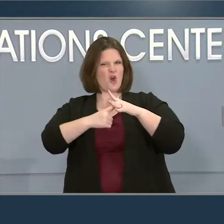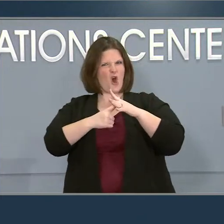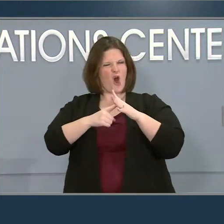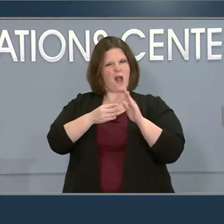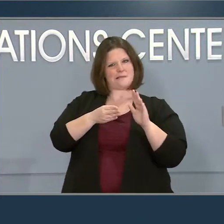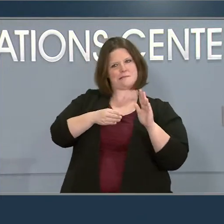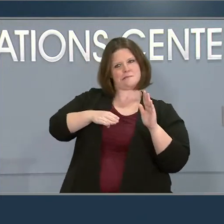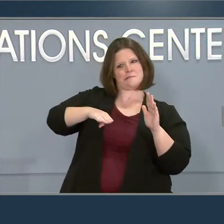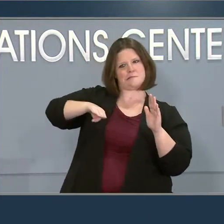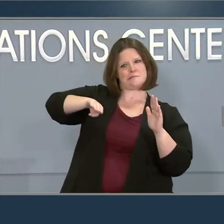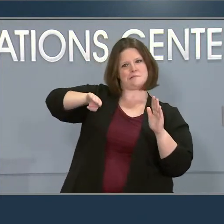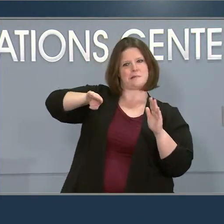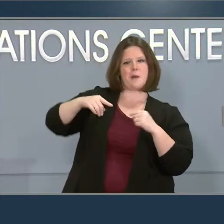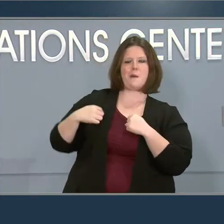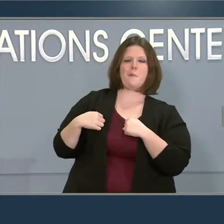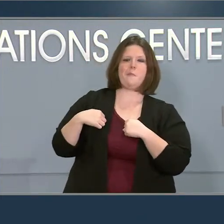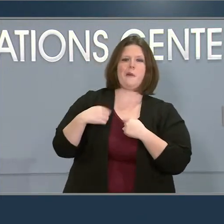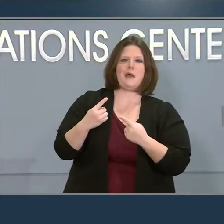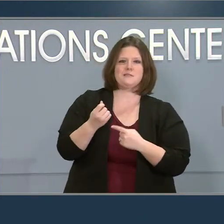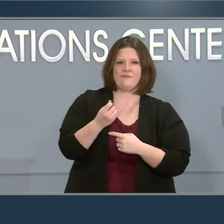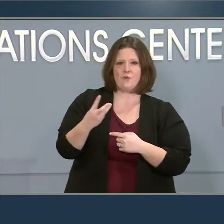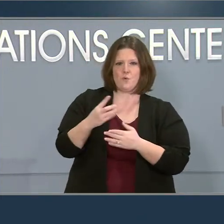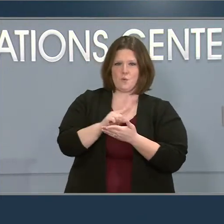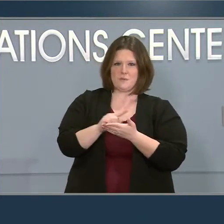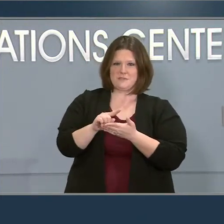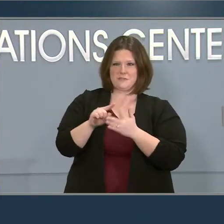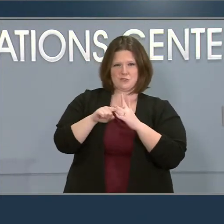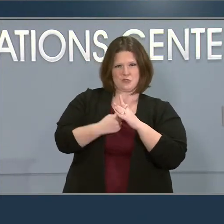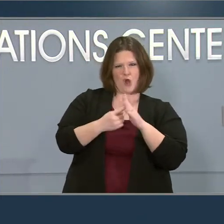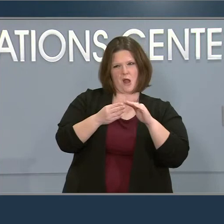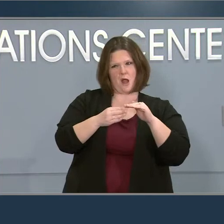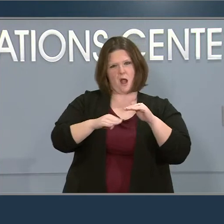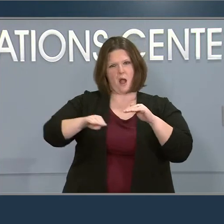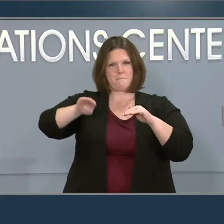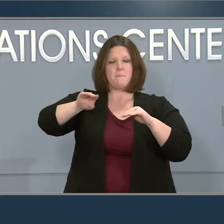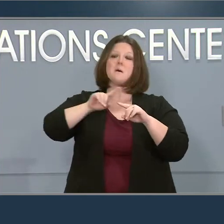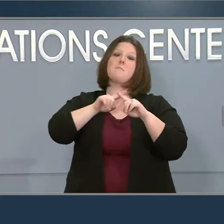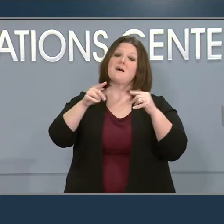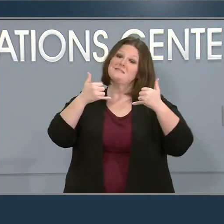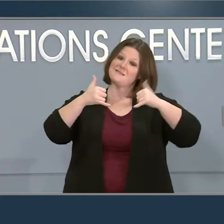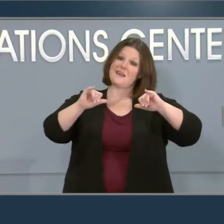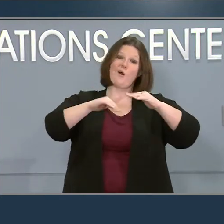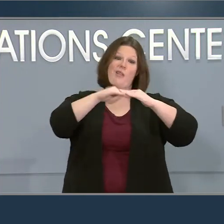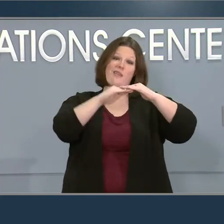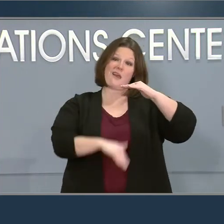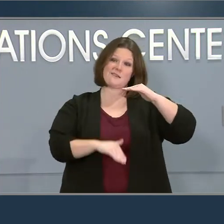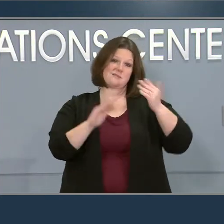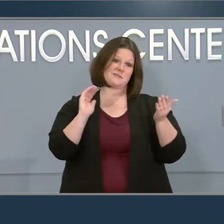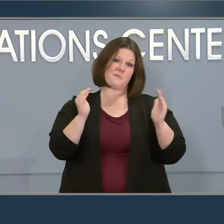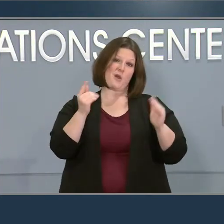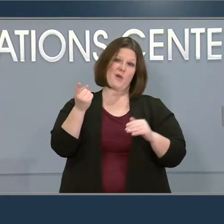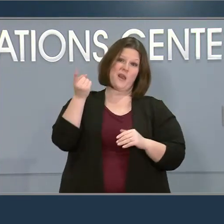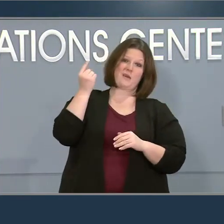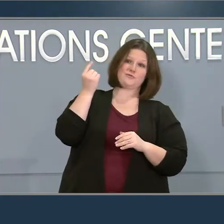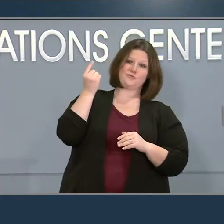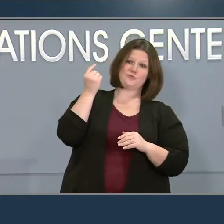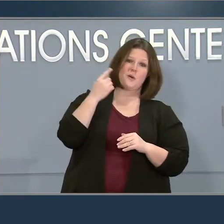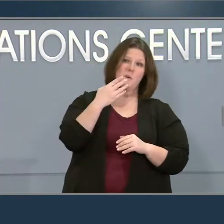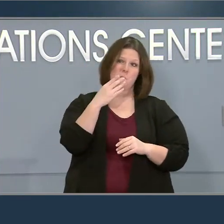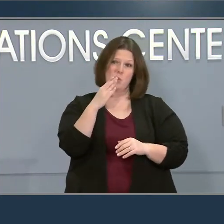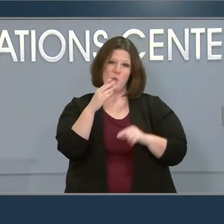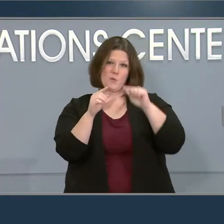just increase slightly over the past few weeks. However, it does remain below where we were a year ago, which is shown with that blue